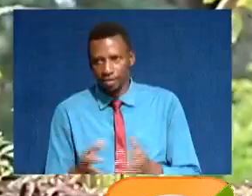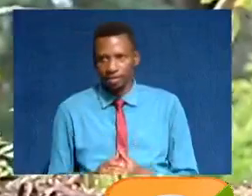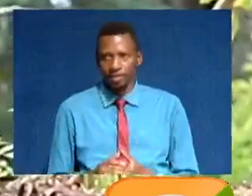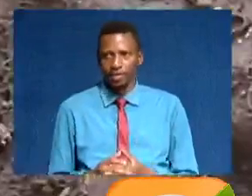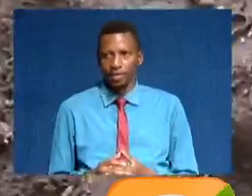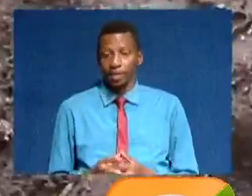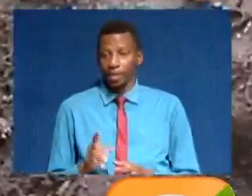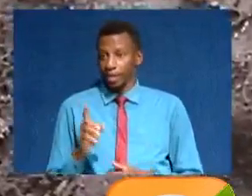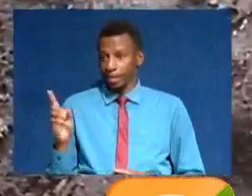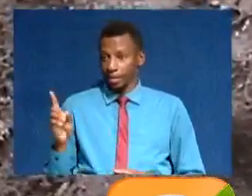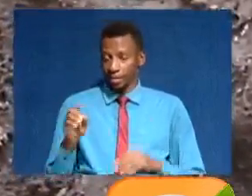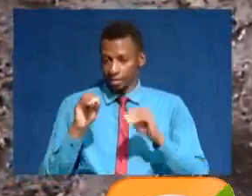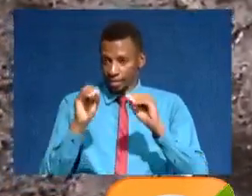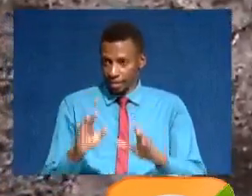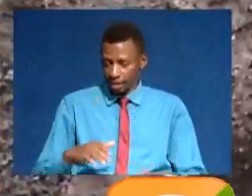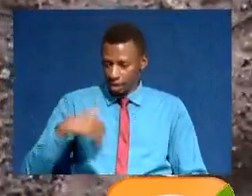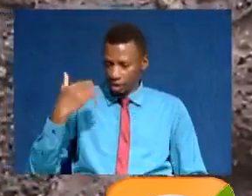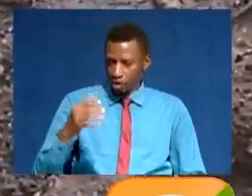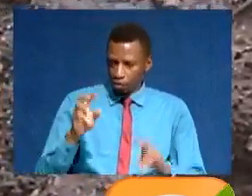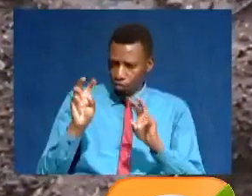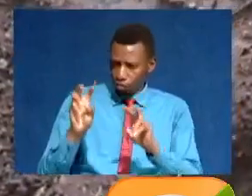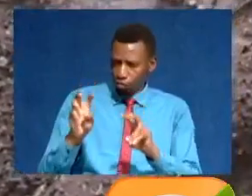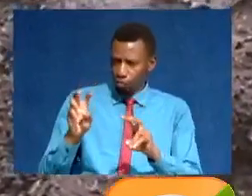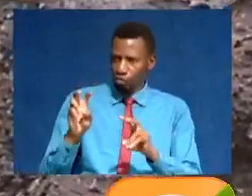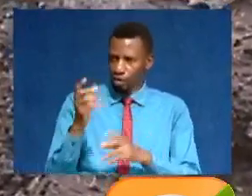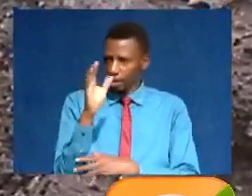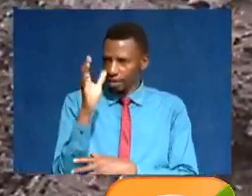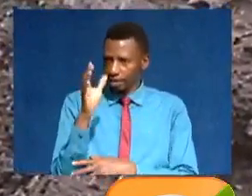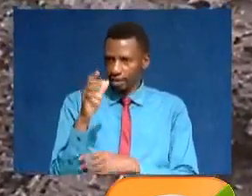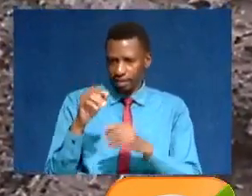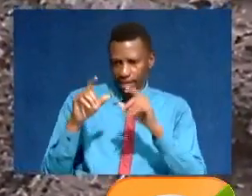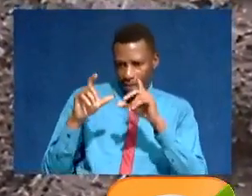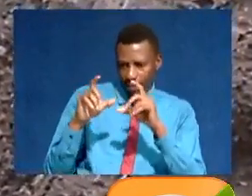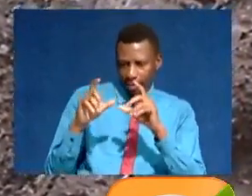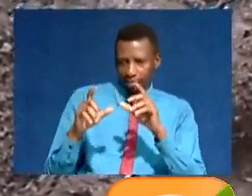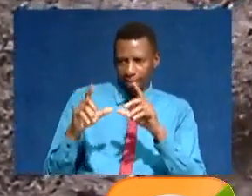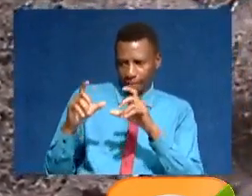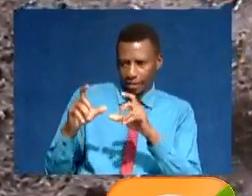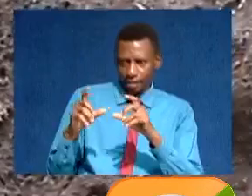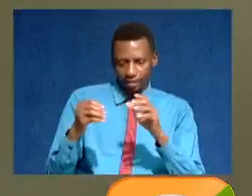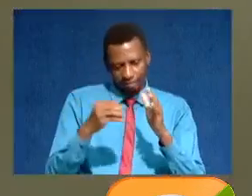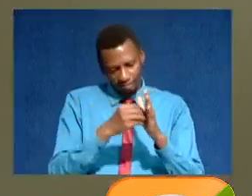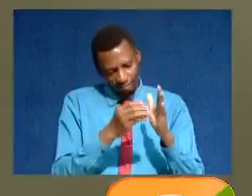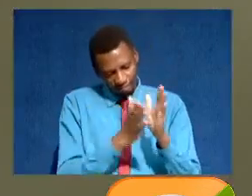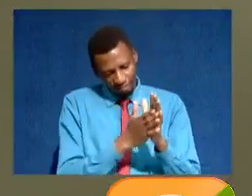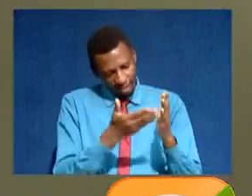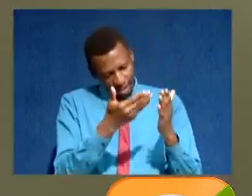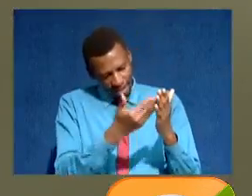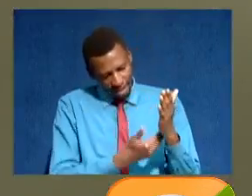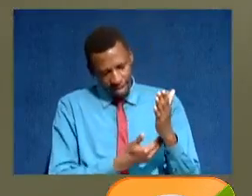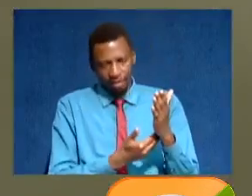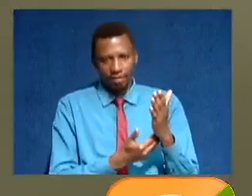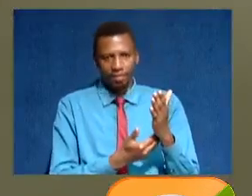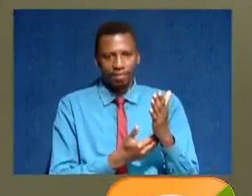The trainers periodically check on the trees, taking pictures that are then factored into the calculation of the accrued